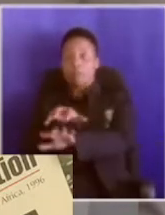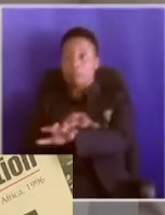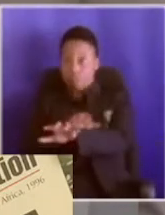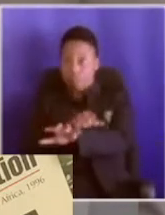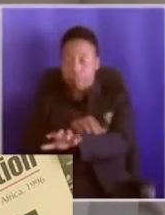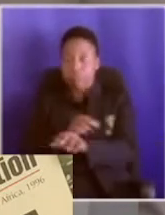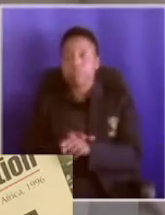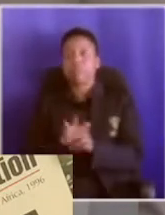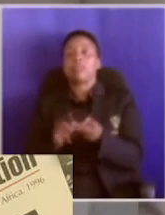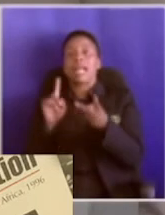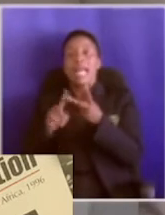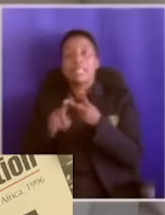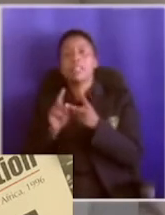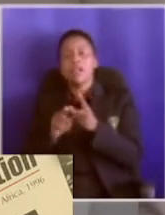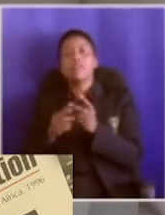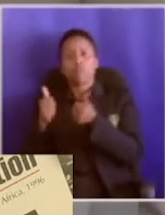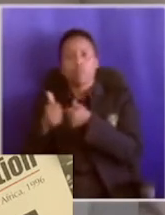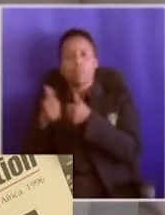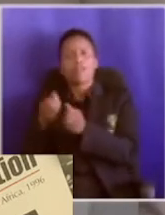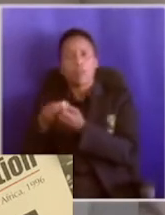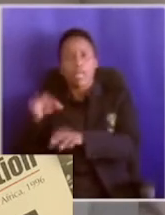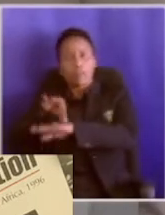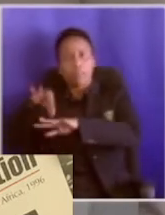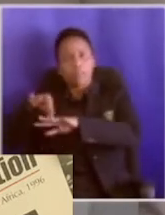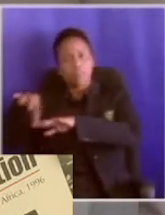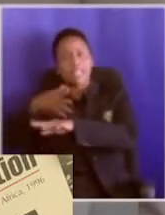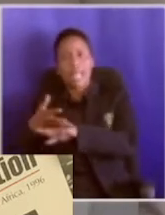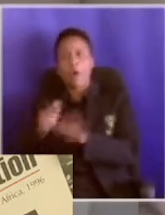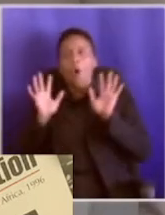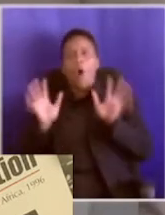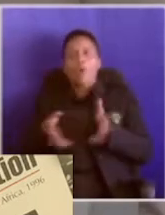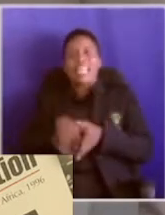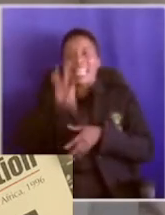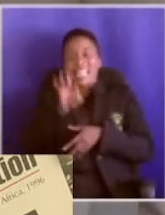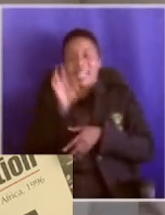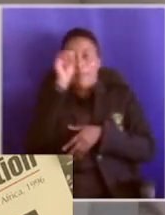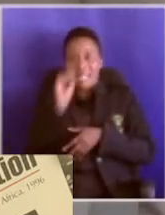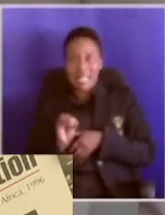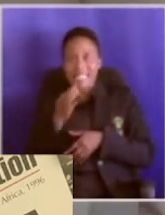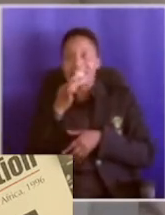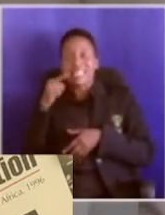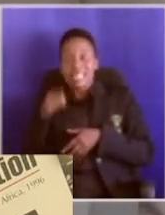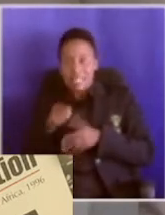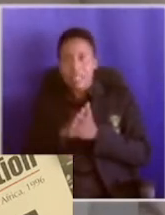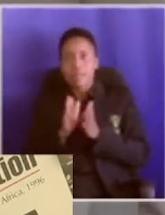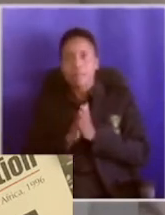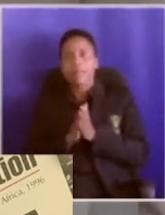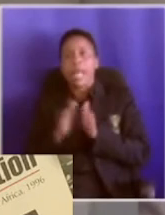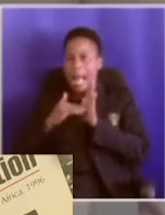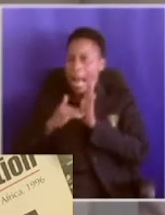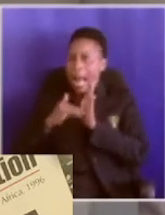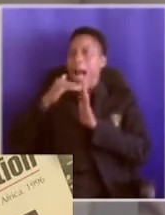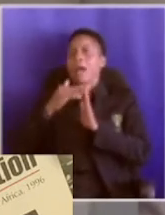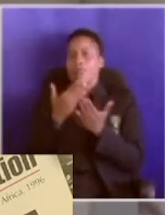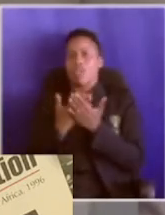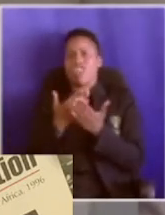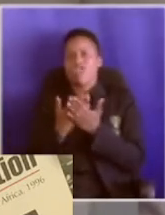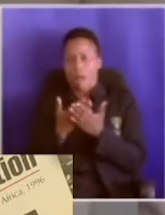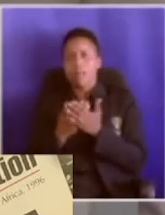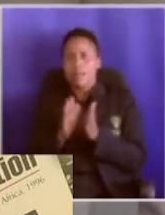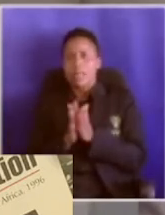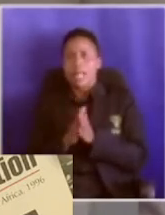and 3%, only 3% is considered to be high potential agricultural